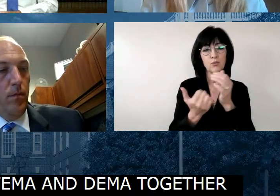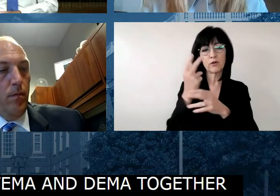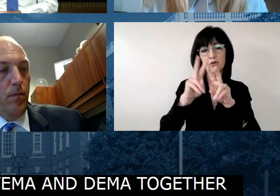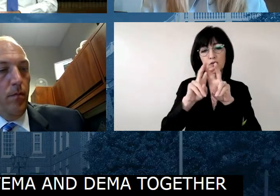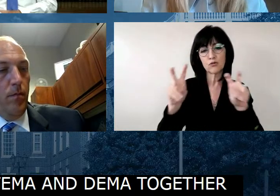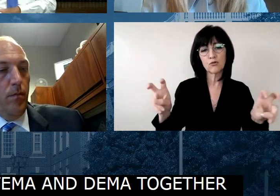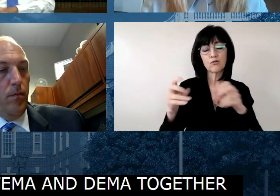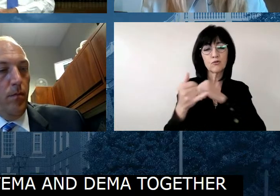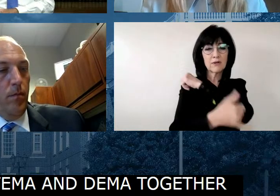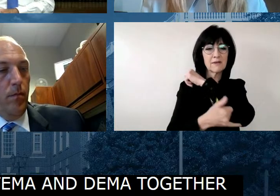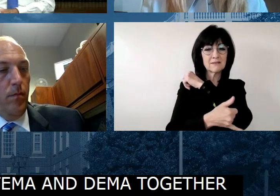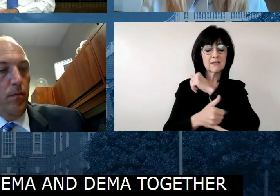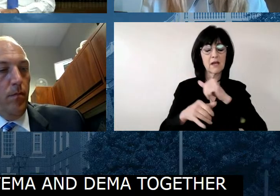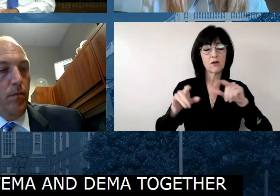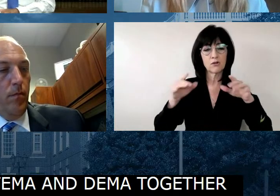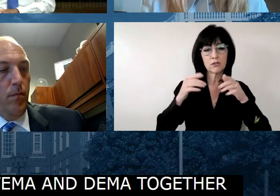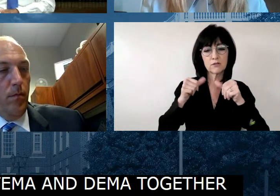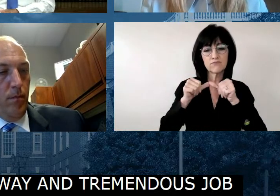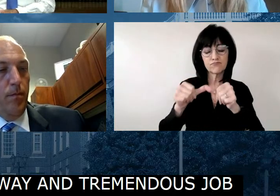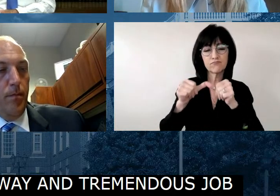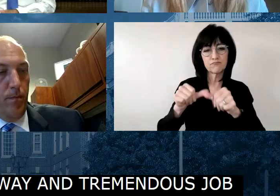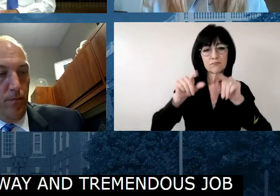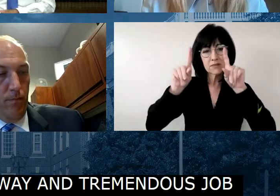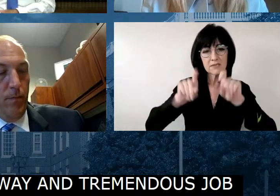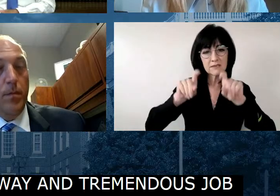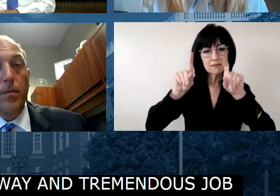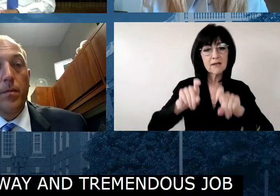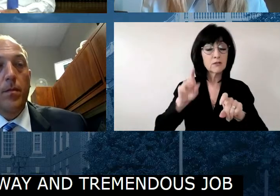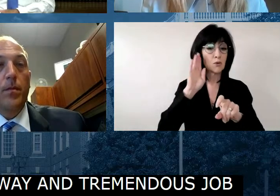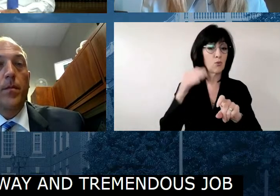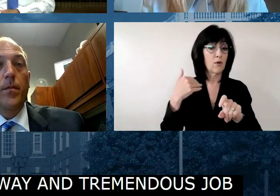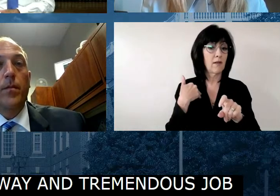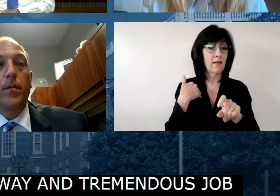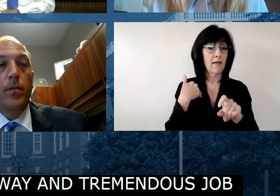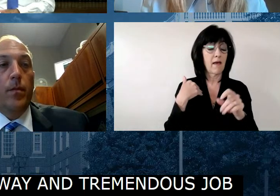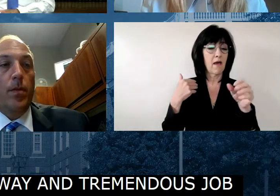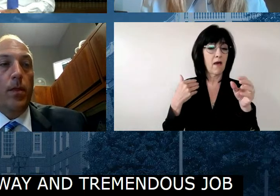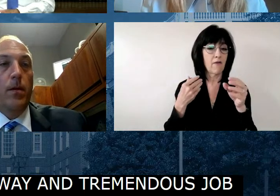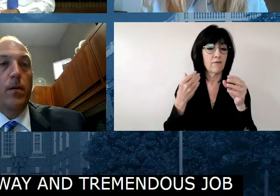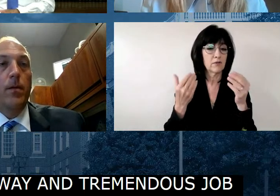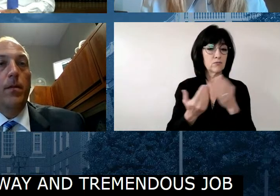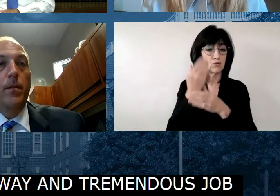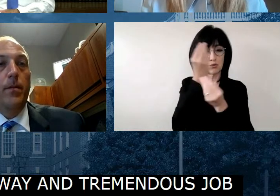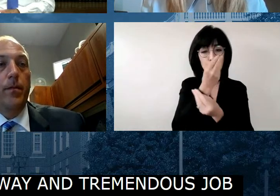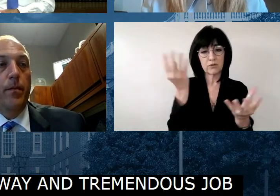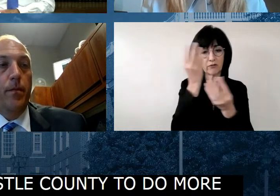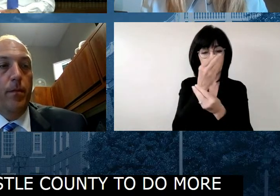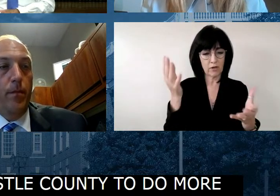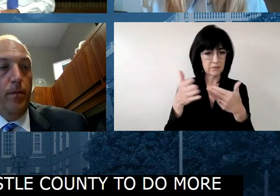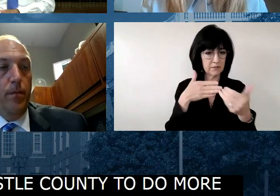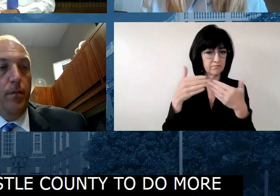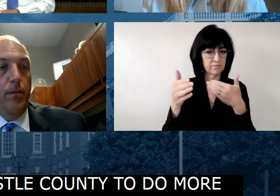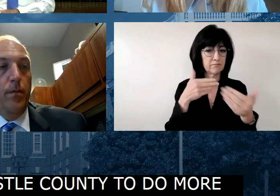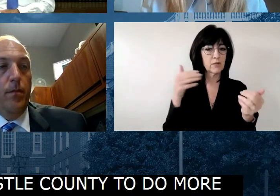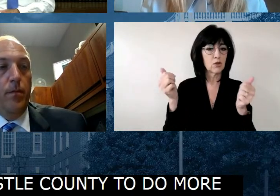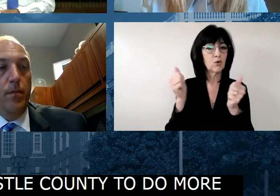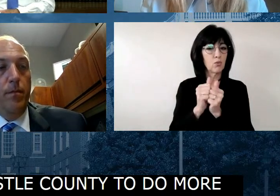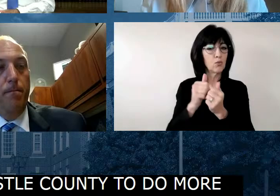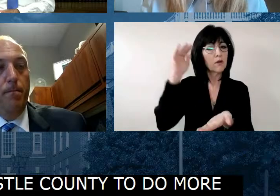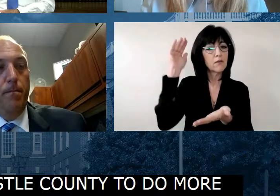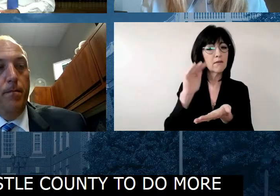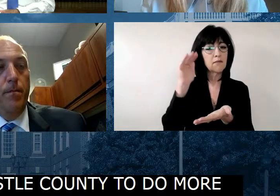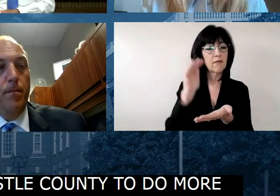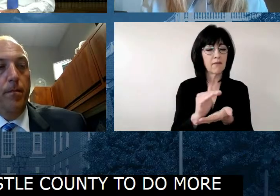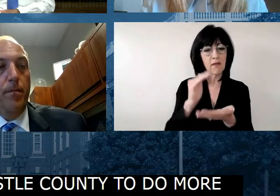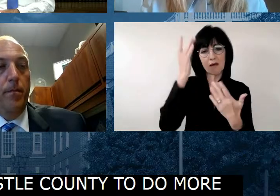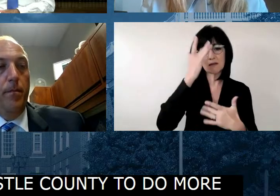testing, and we continue to test. I know you're going to have an update there, even with the reduction in the spread of COVID-19